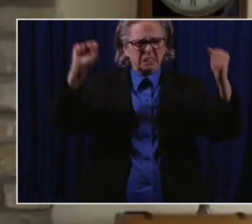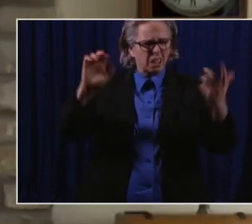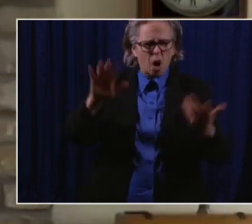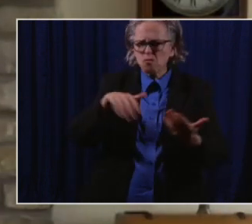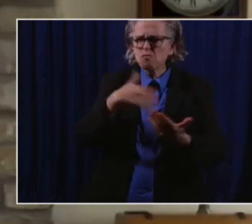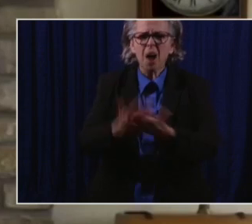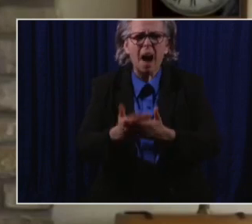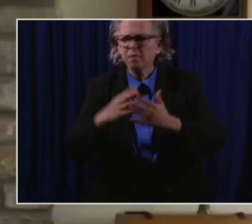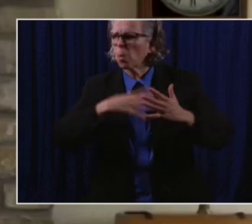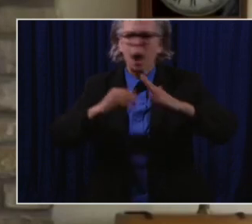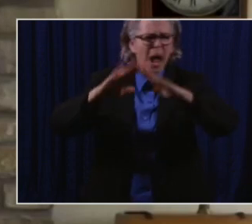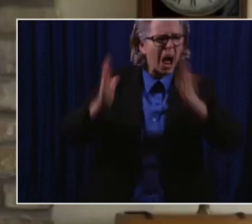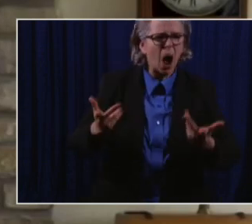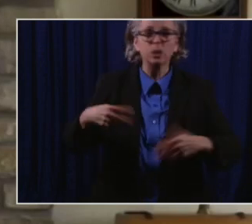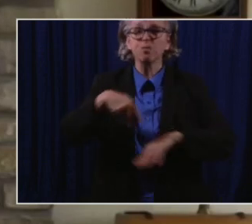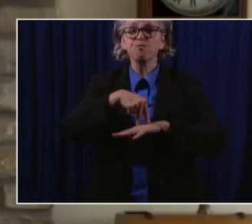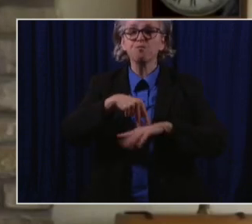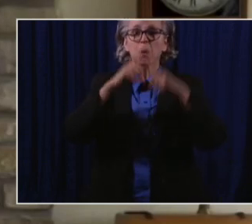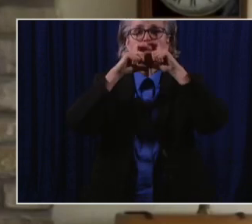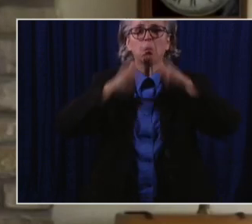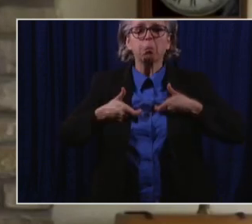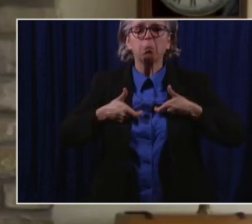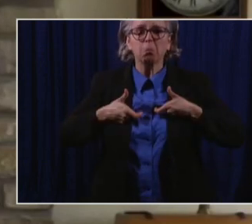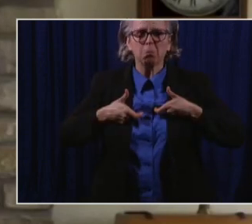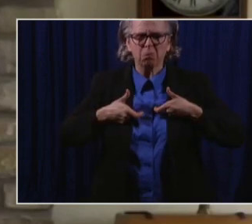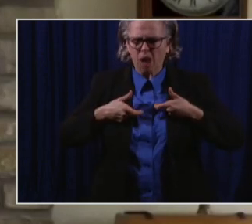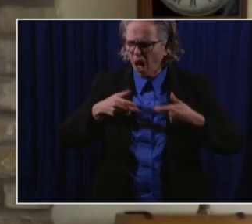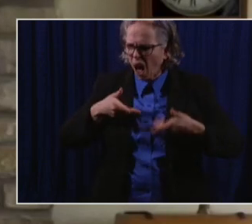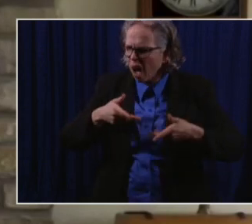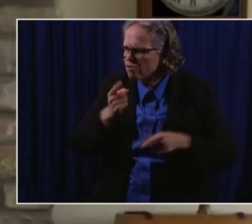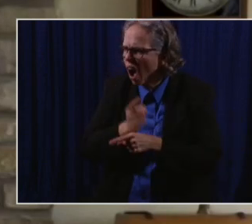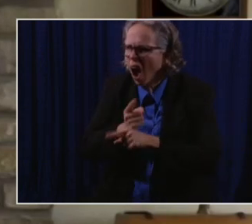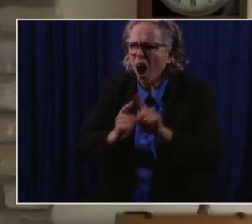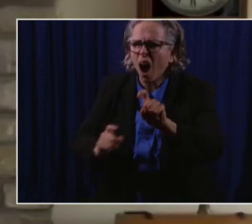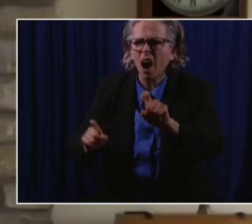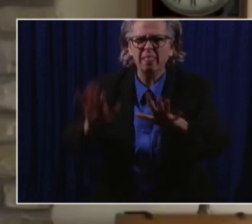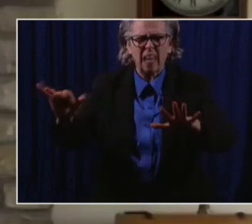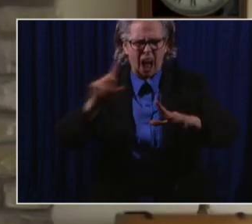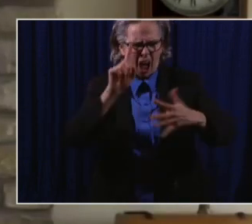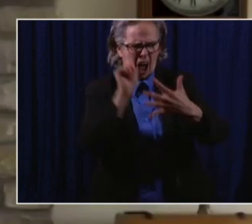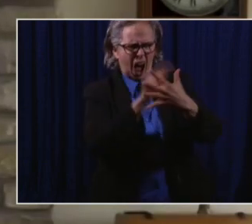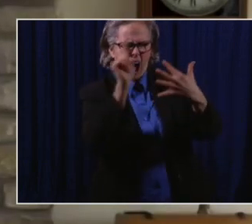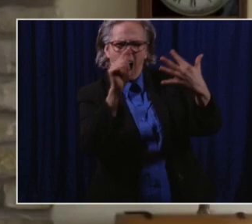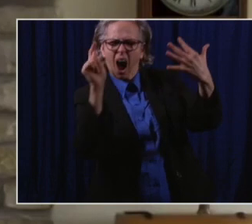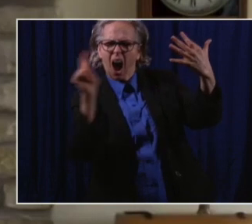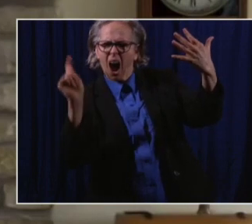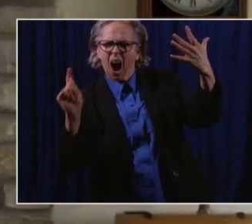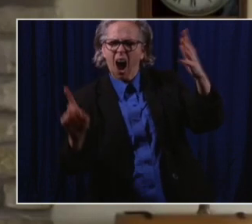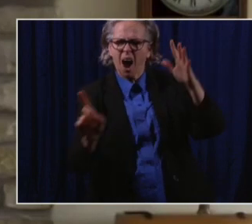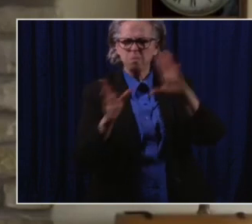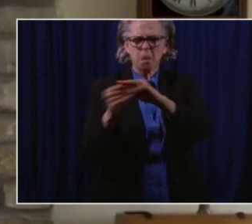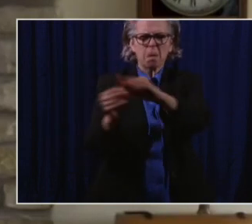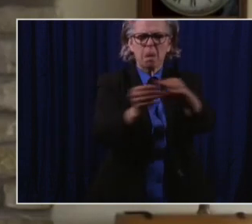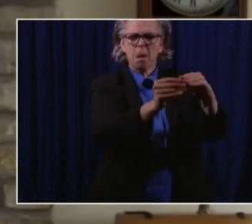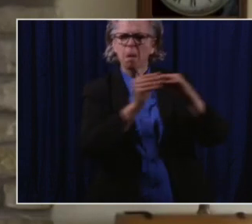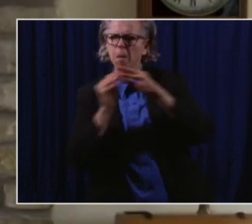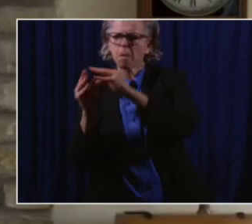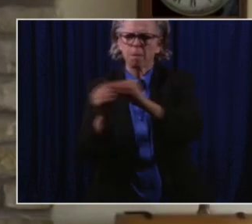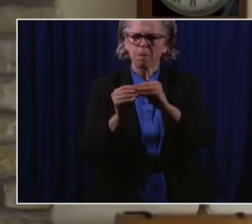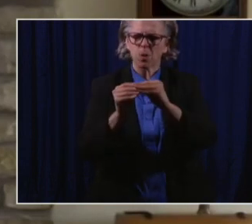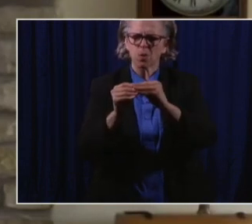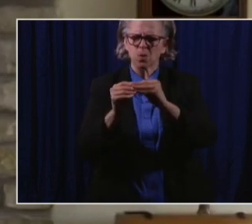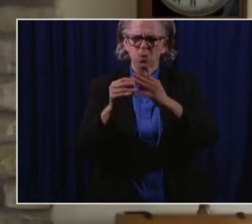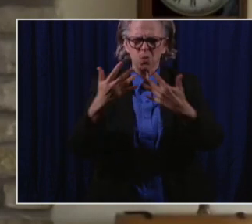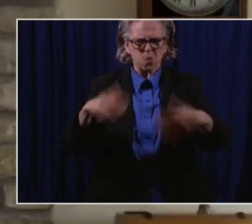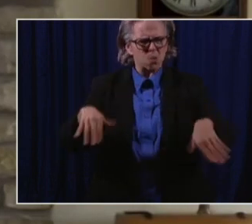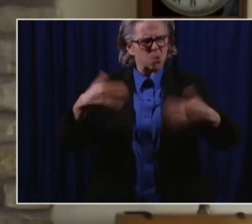when he turned to salute? These questions go on and on. If you watched any TV yesterday or the day before, these